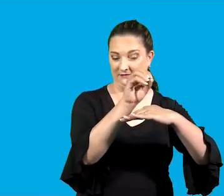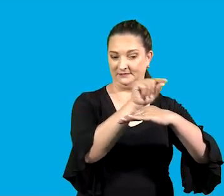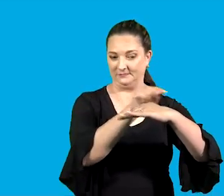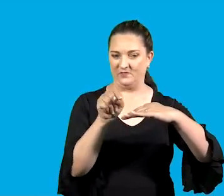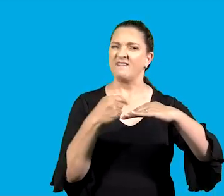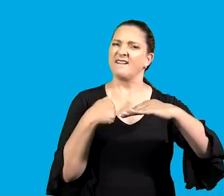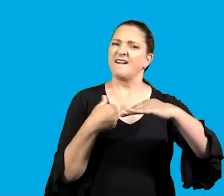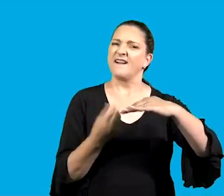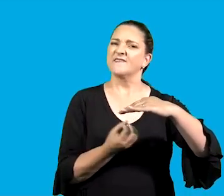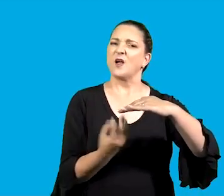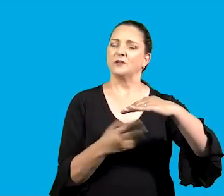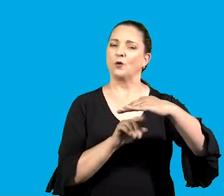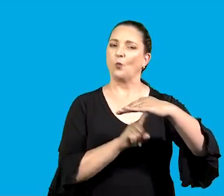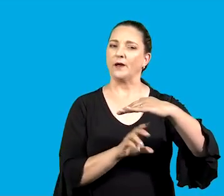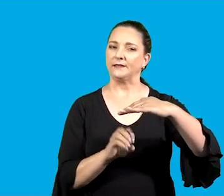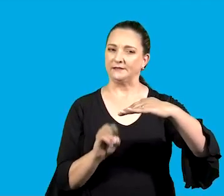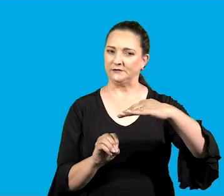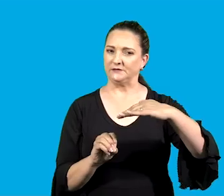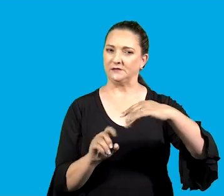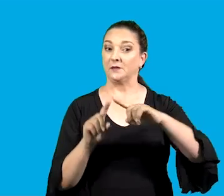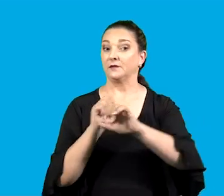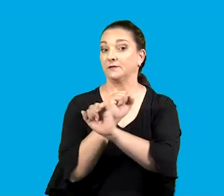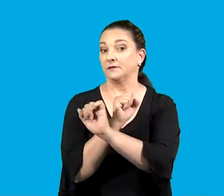have 100 by